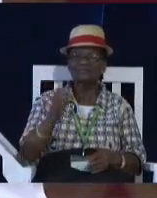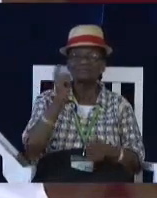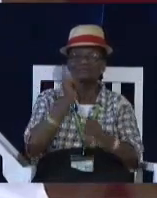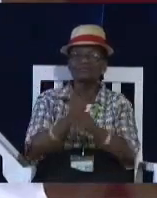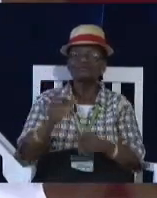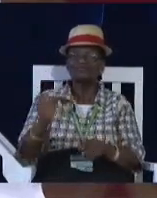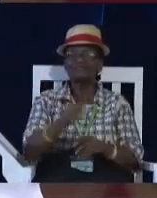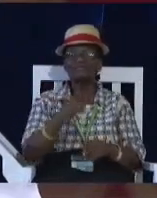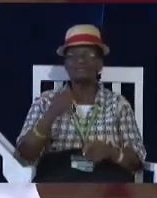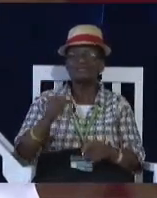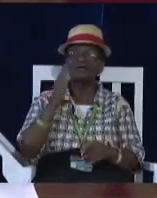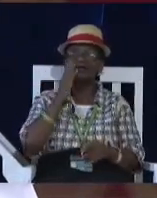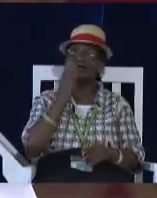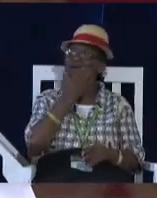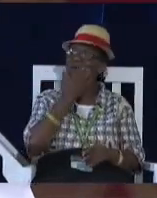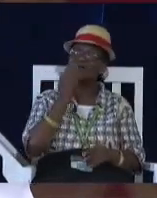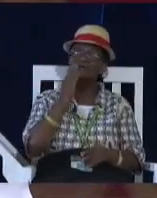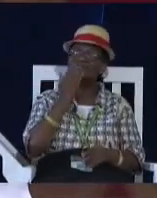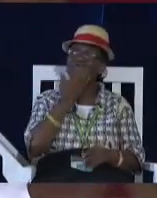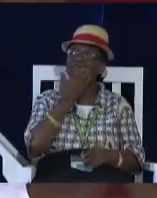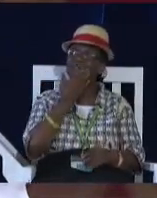Greater works.